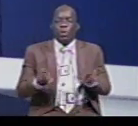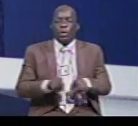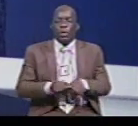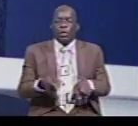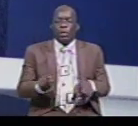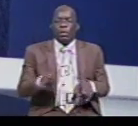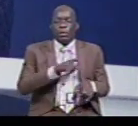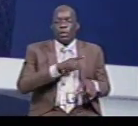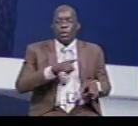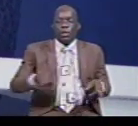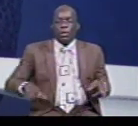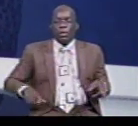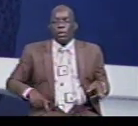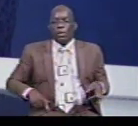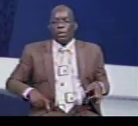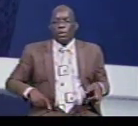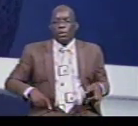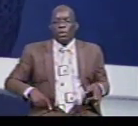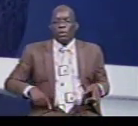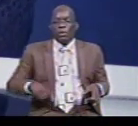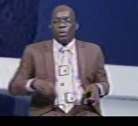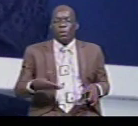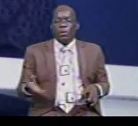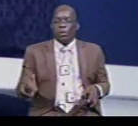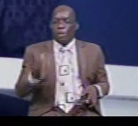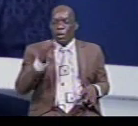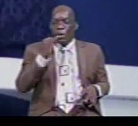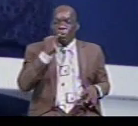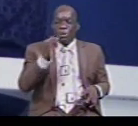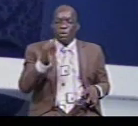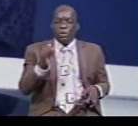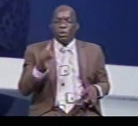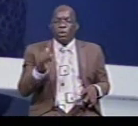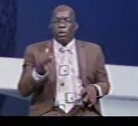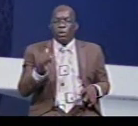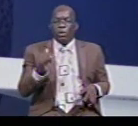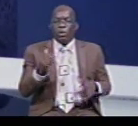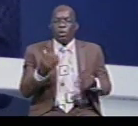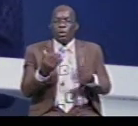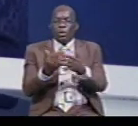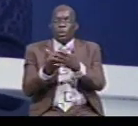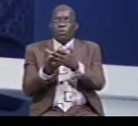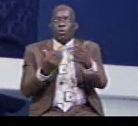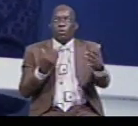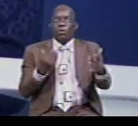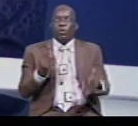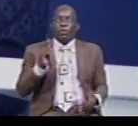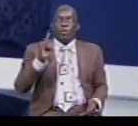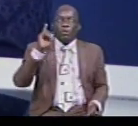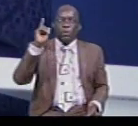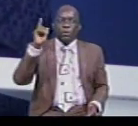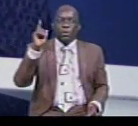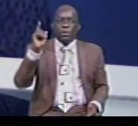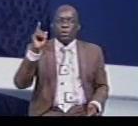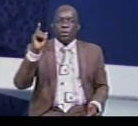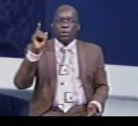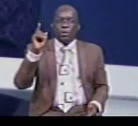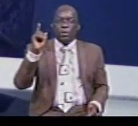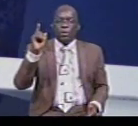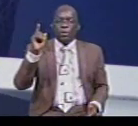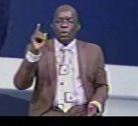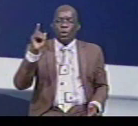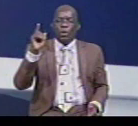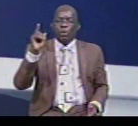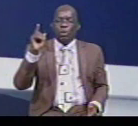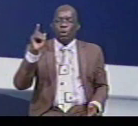name. Preserve him by your power and make him to see more of the fruit of his labor in